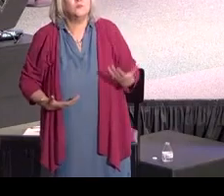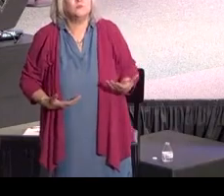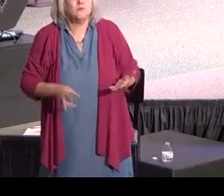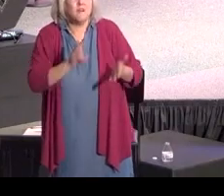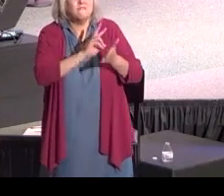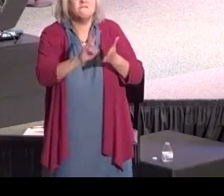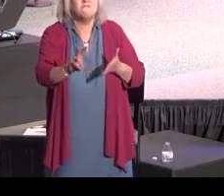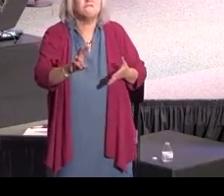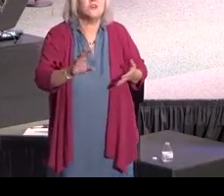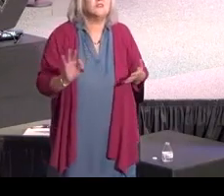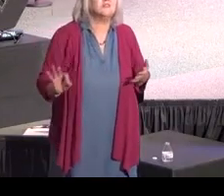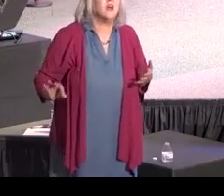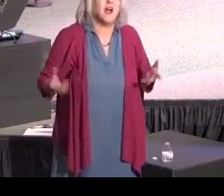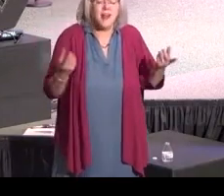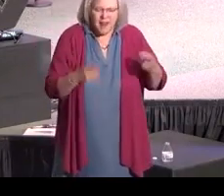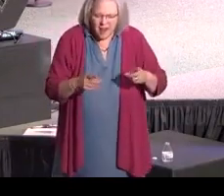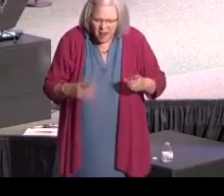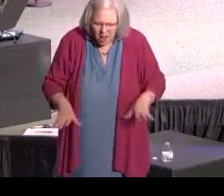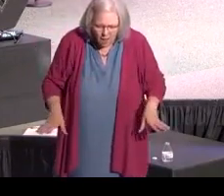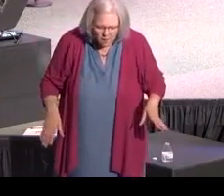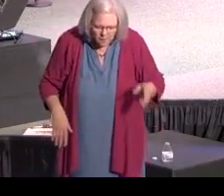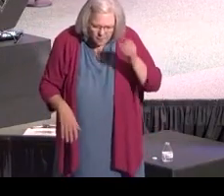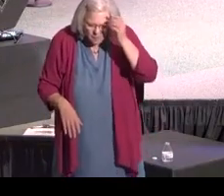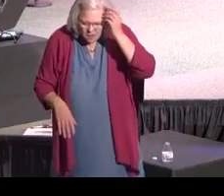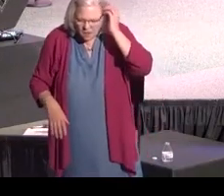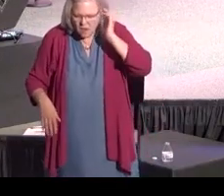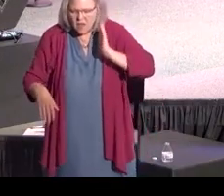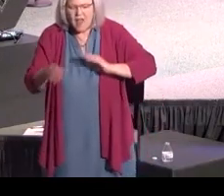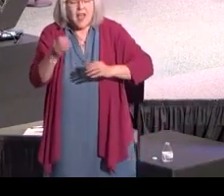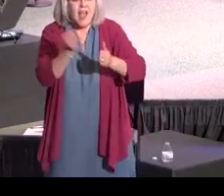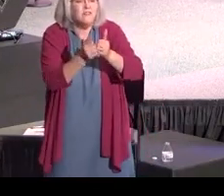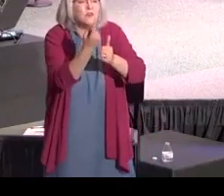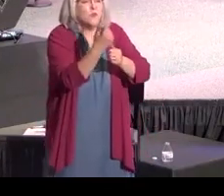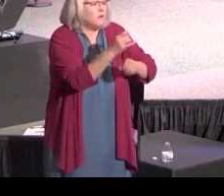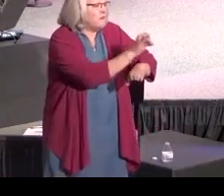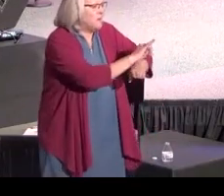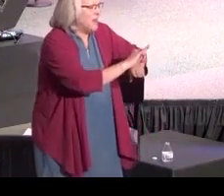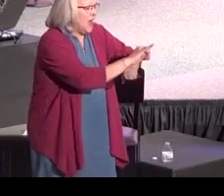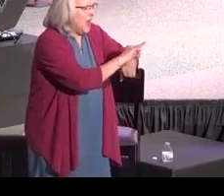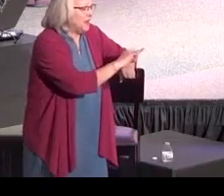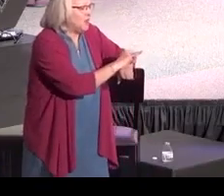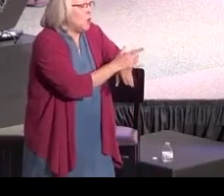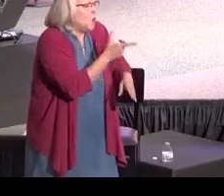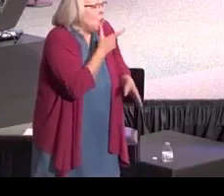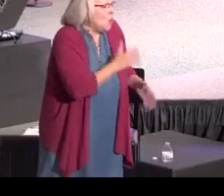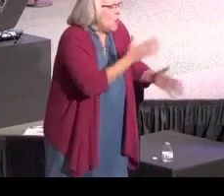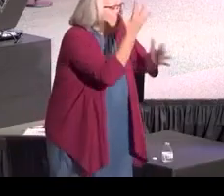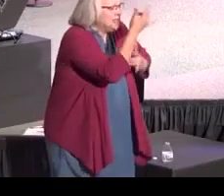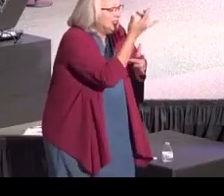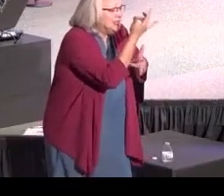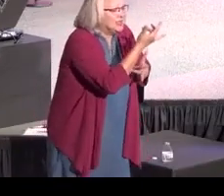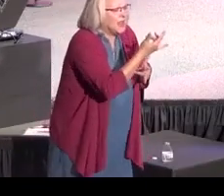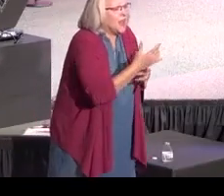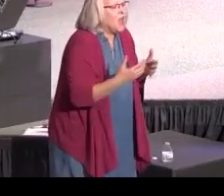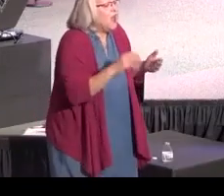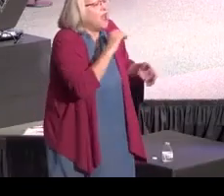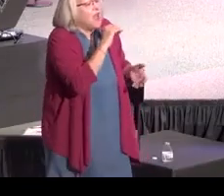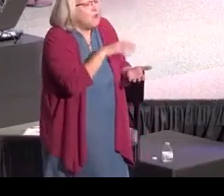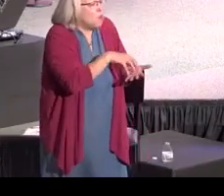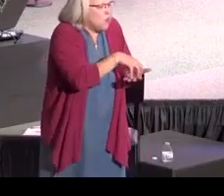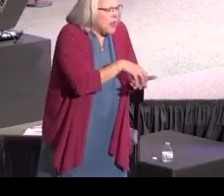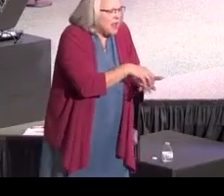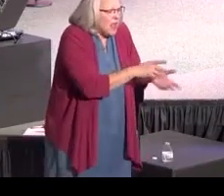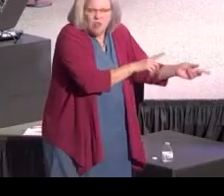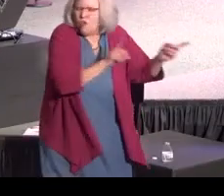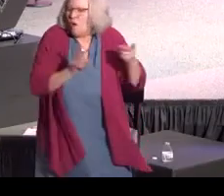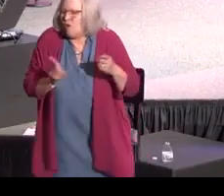Verse 9, when this had happened, the rest of the sick on the island came and were cured. There's a revival going on because one person was